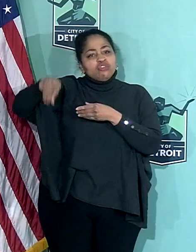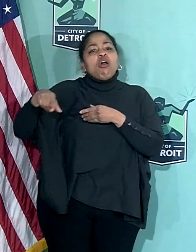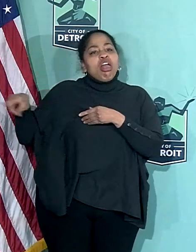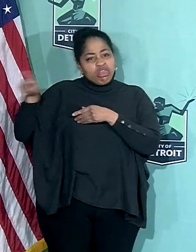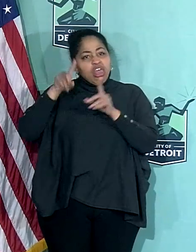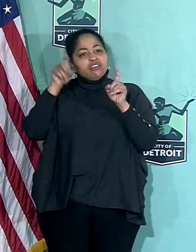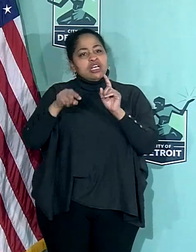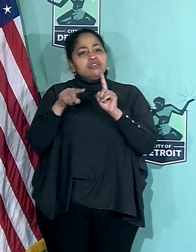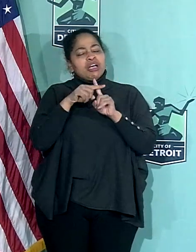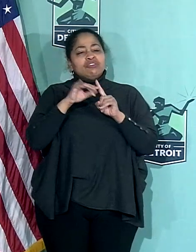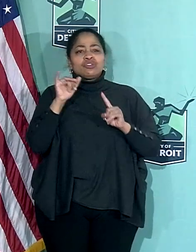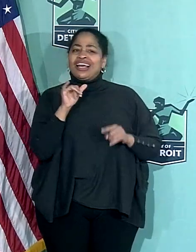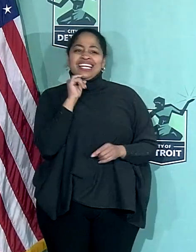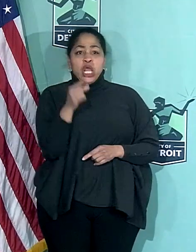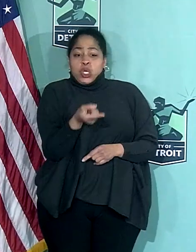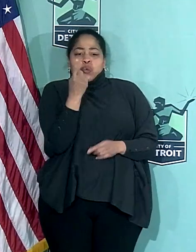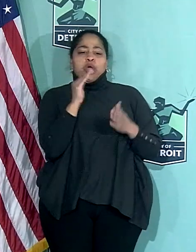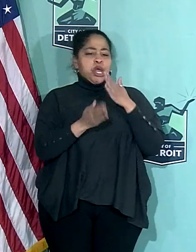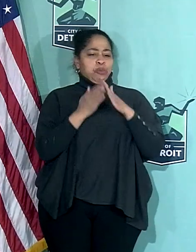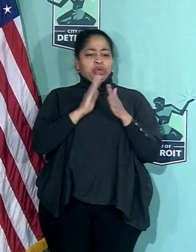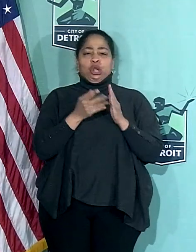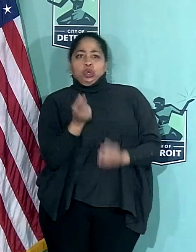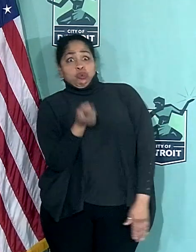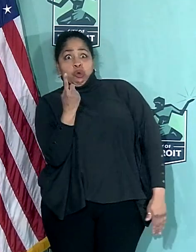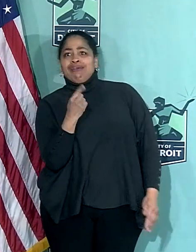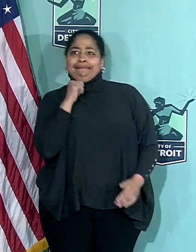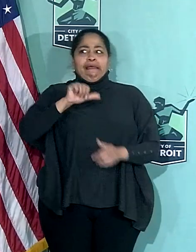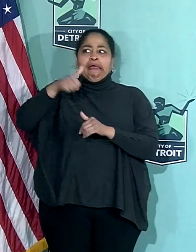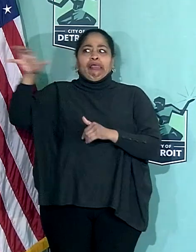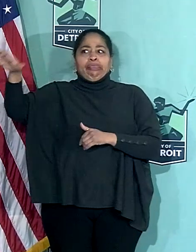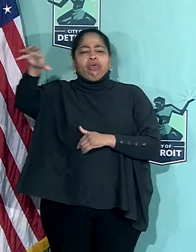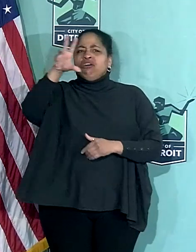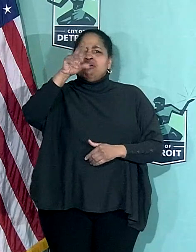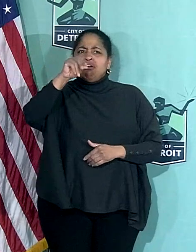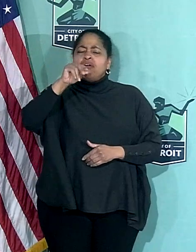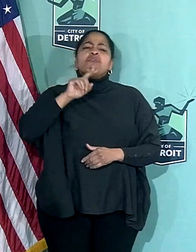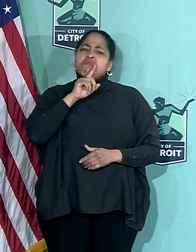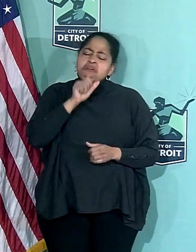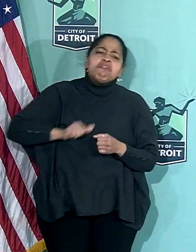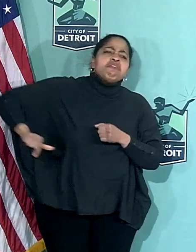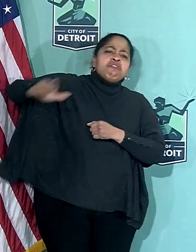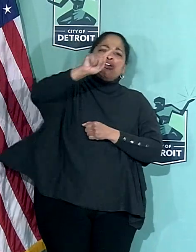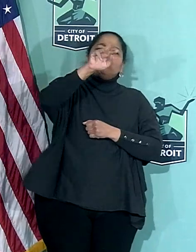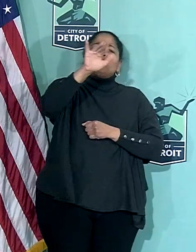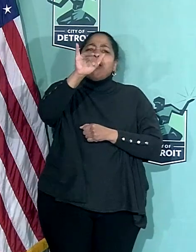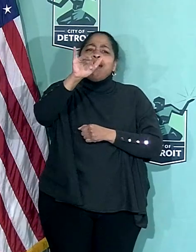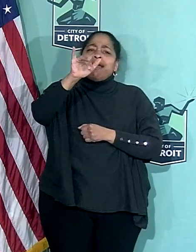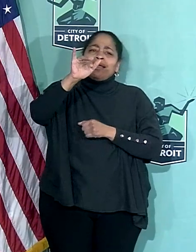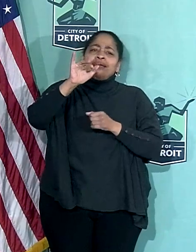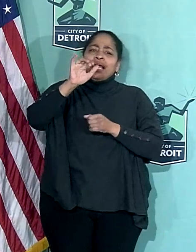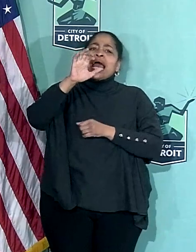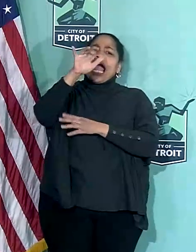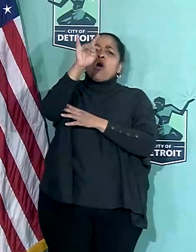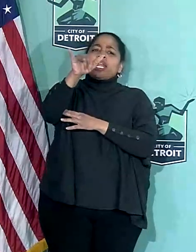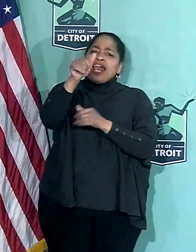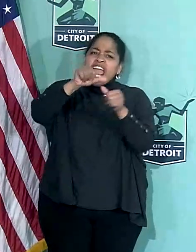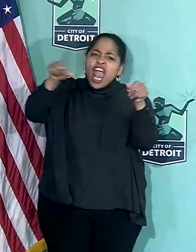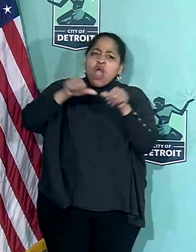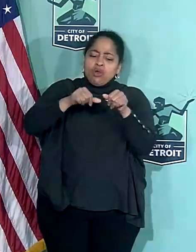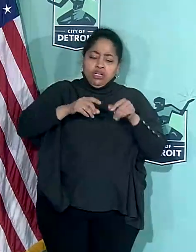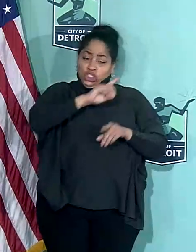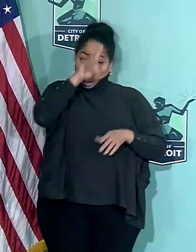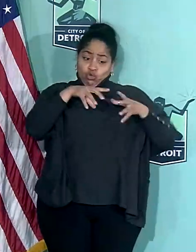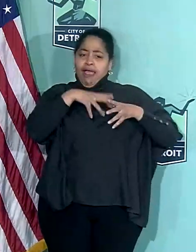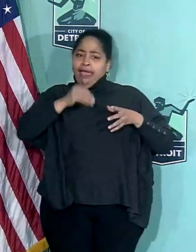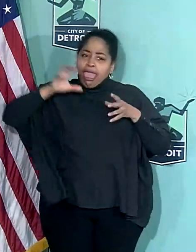pocket in one community and not in another. Pretty much everybody in the Tri-County area has been exposed to this. But